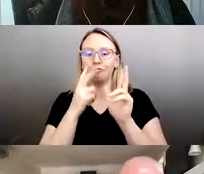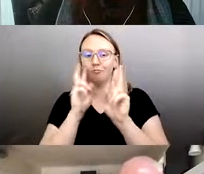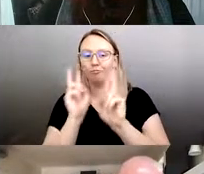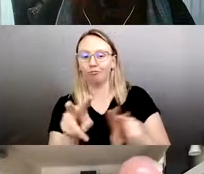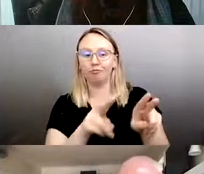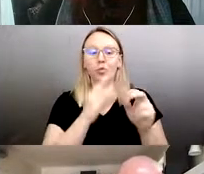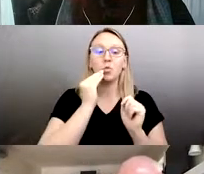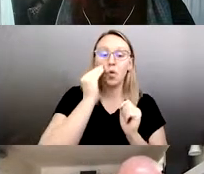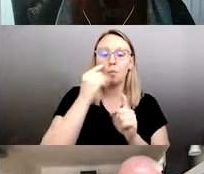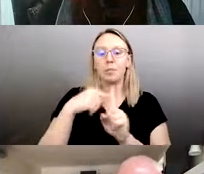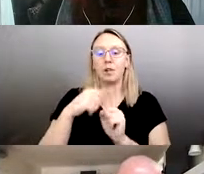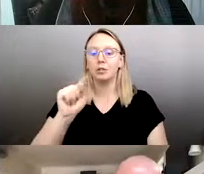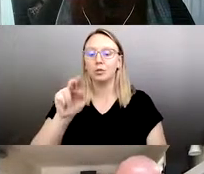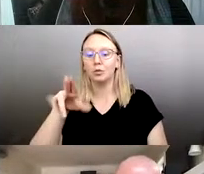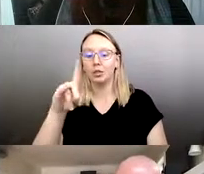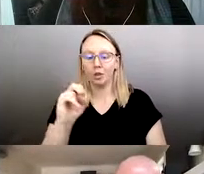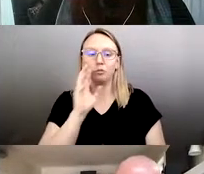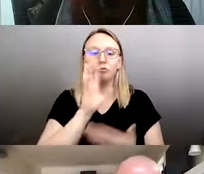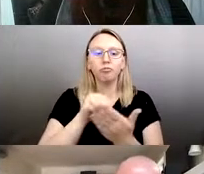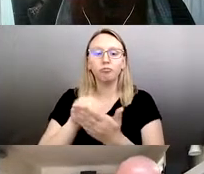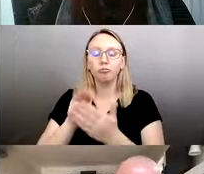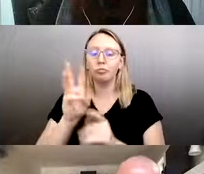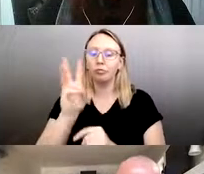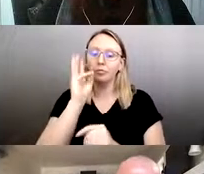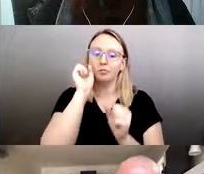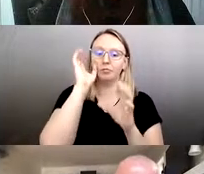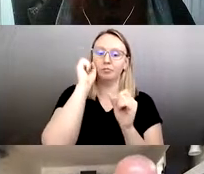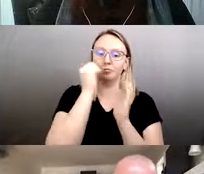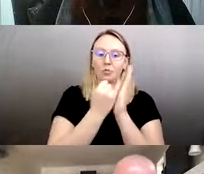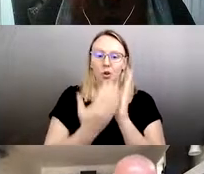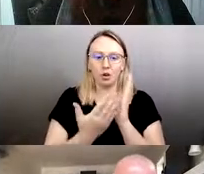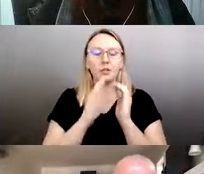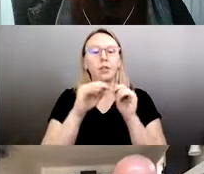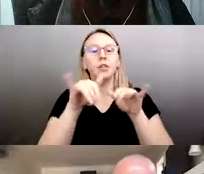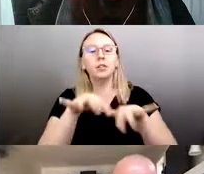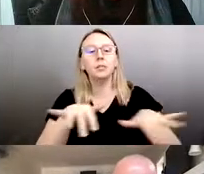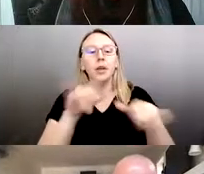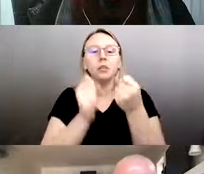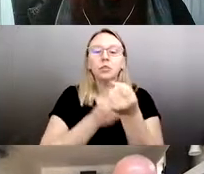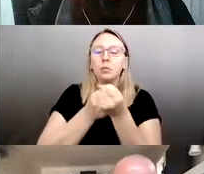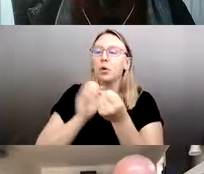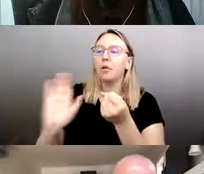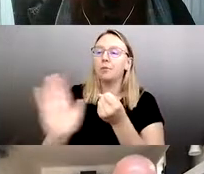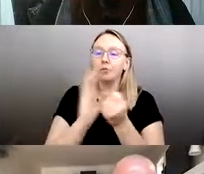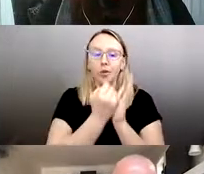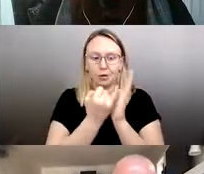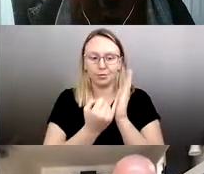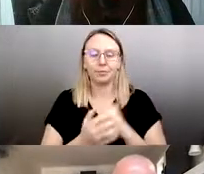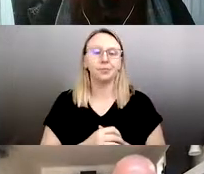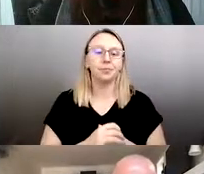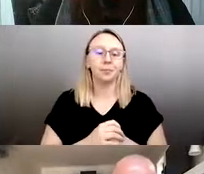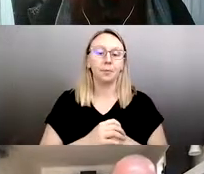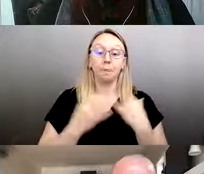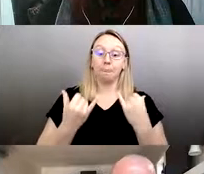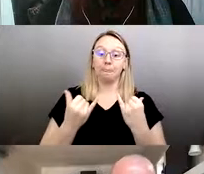about six remarkable artists and the spaces that supported their art making practices. As you may know, today's tour is a part of a